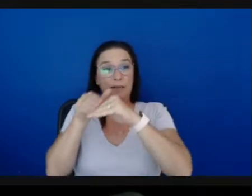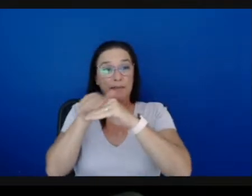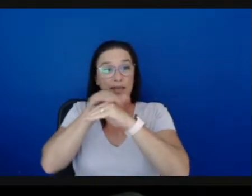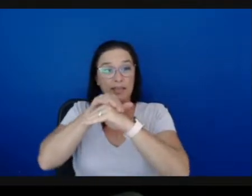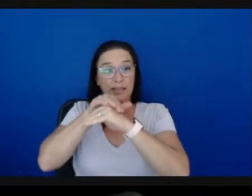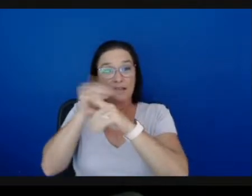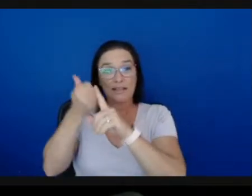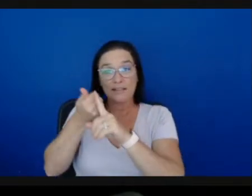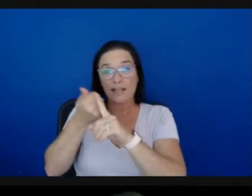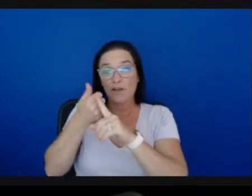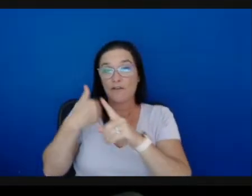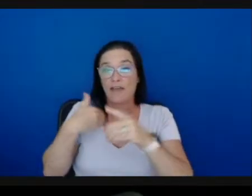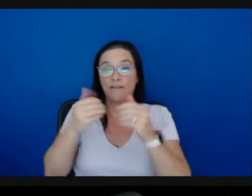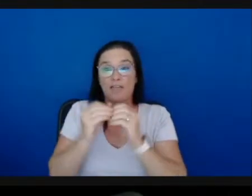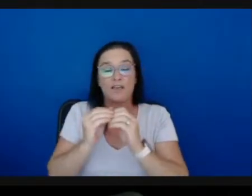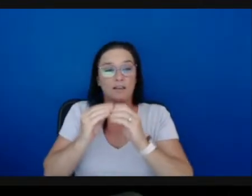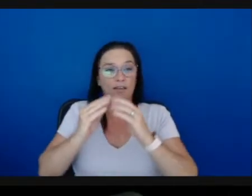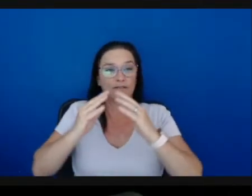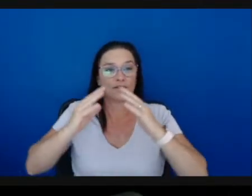inflationary trend